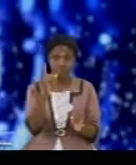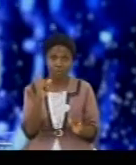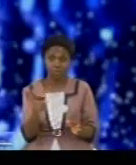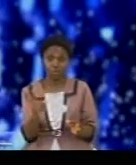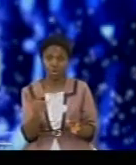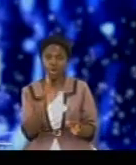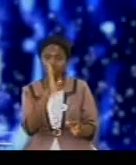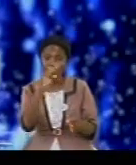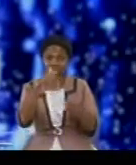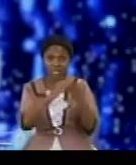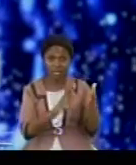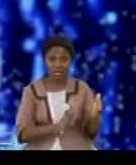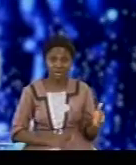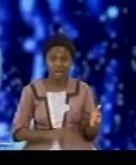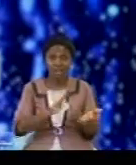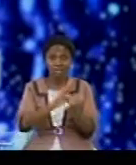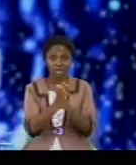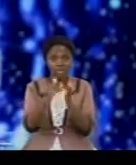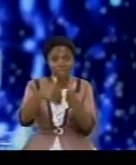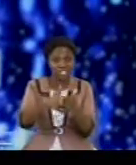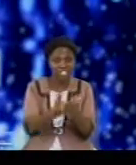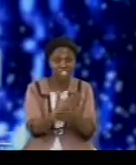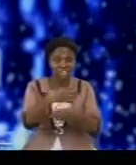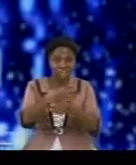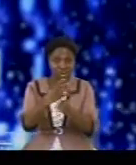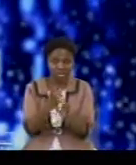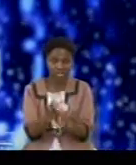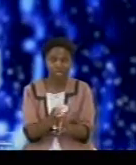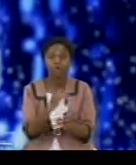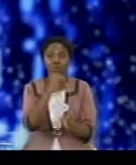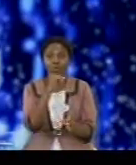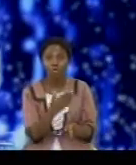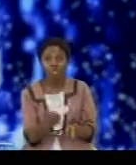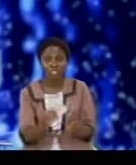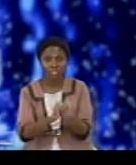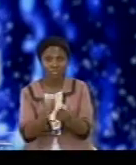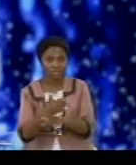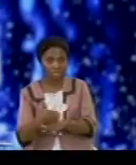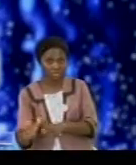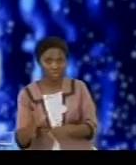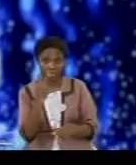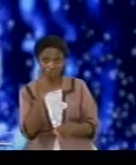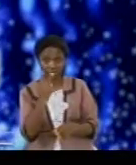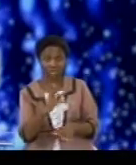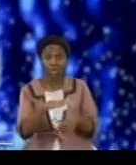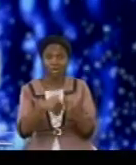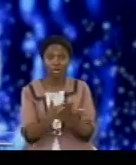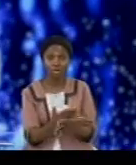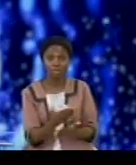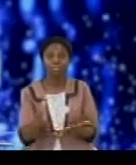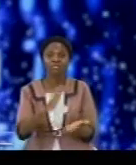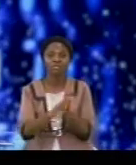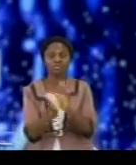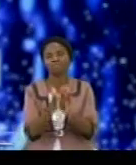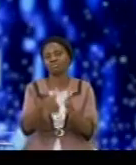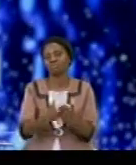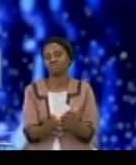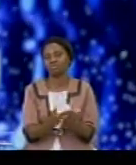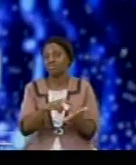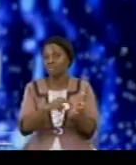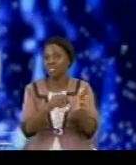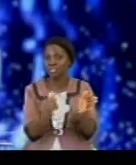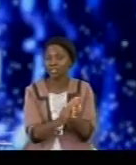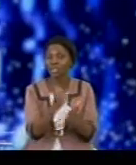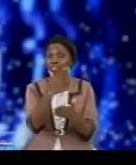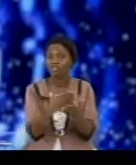are passed away. Behold, all things become new. And that clearly means that some things you used to do which are ungodly,